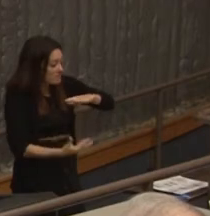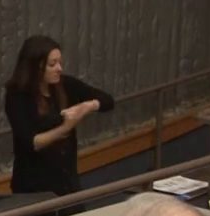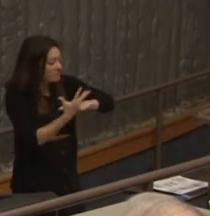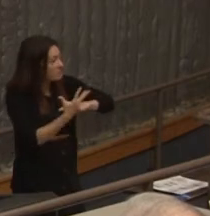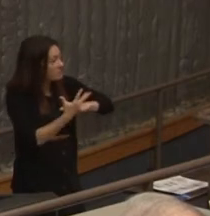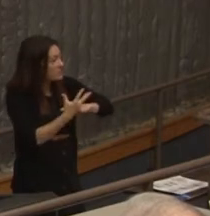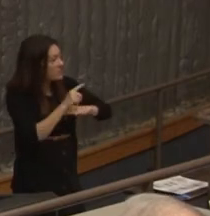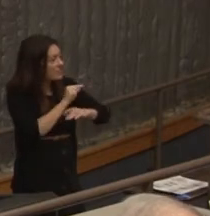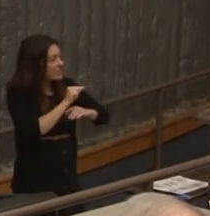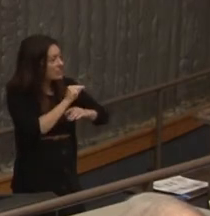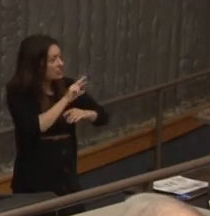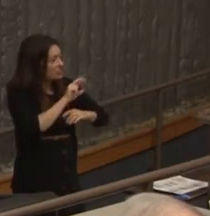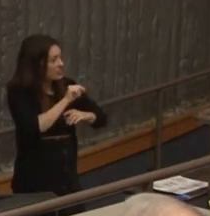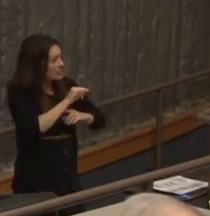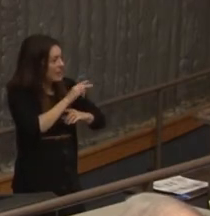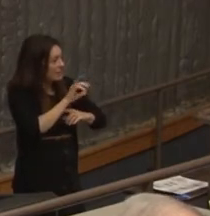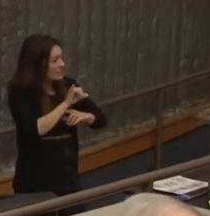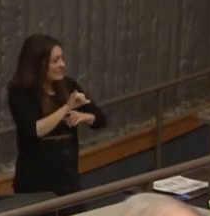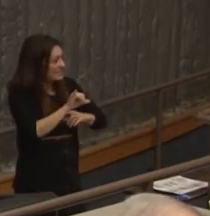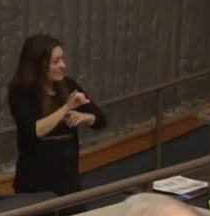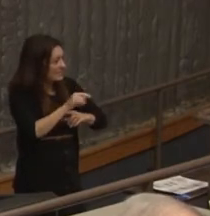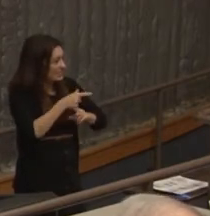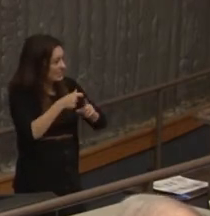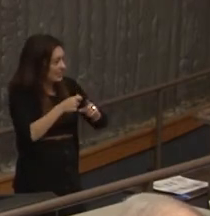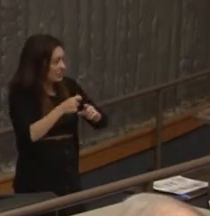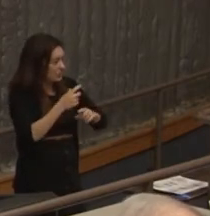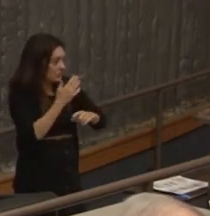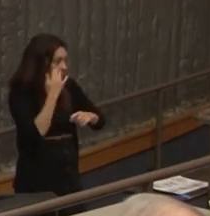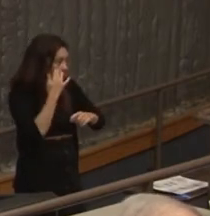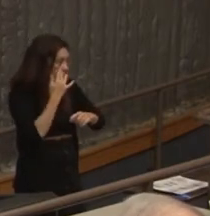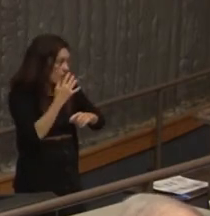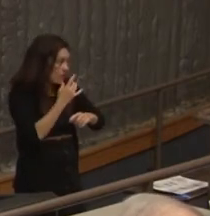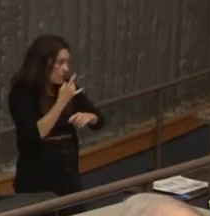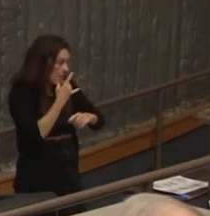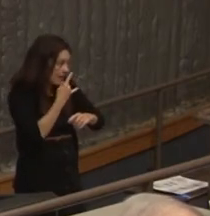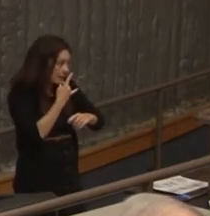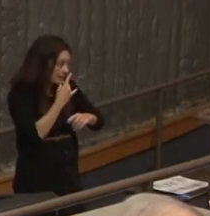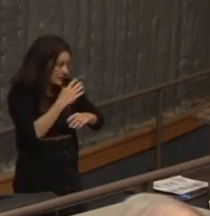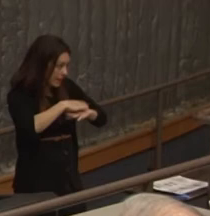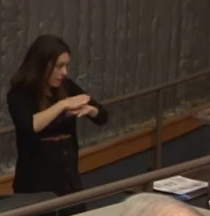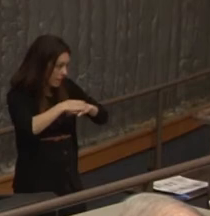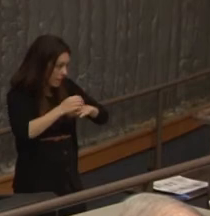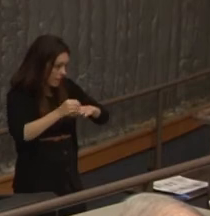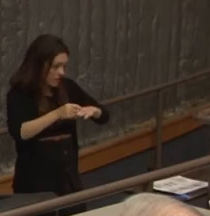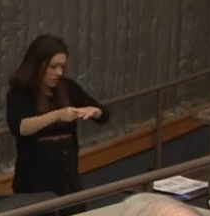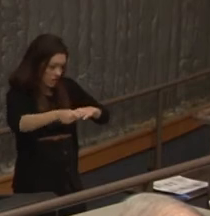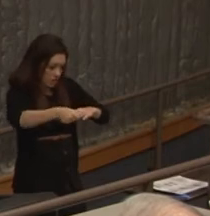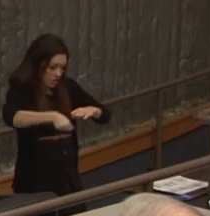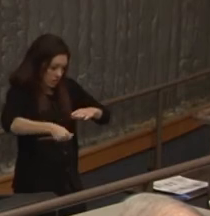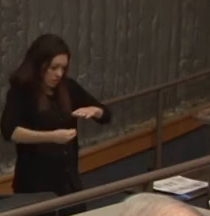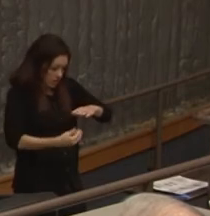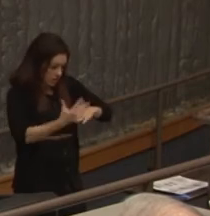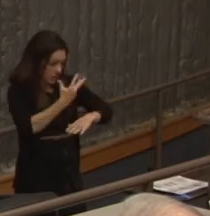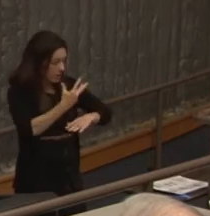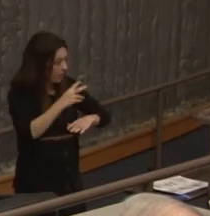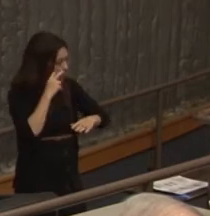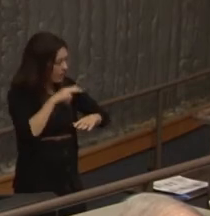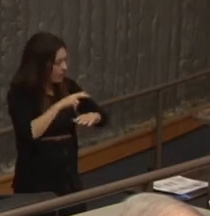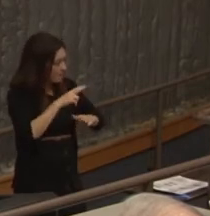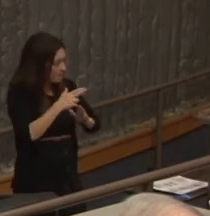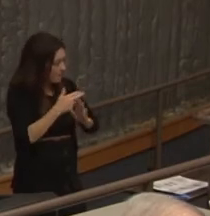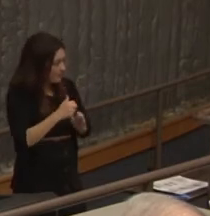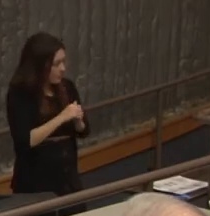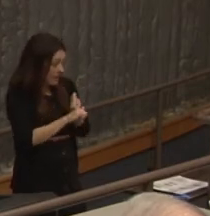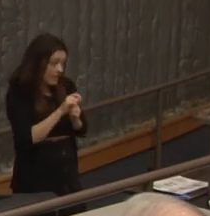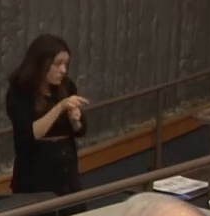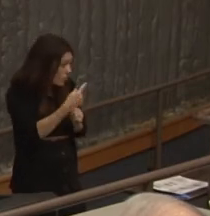You know what a light table is? You turn a switch and the light comes out, and then you put the transparency. That's no way to look at paintings, but that's all